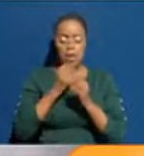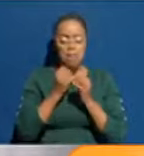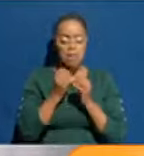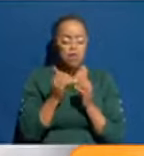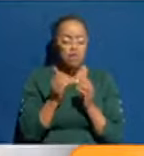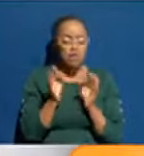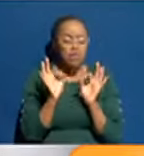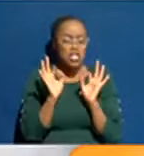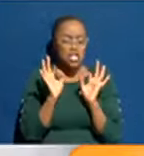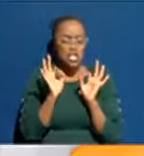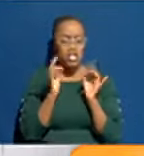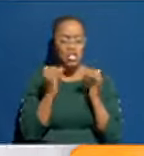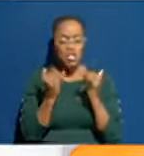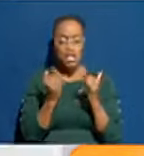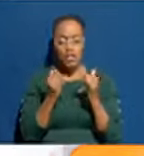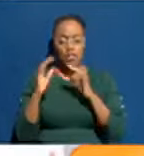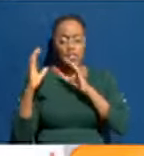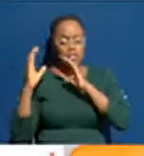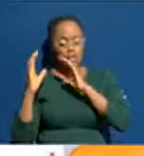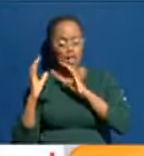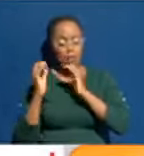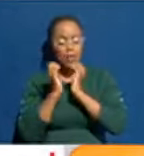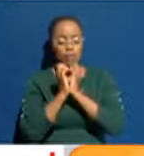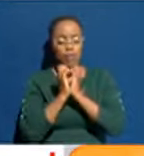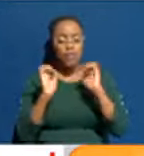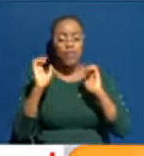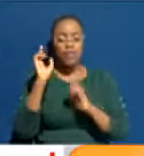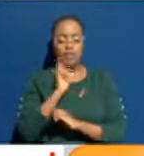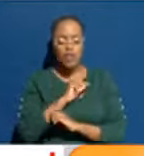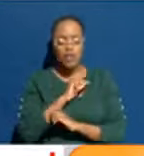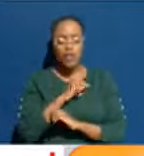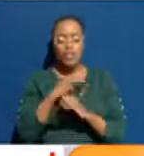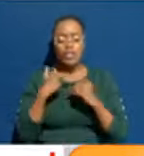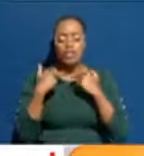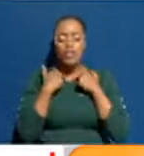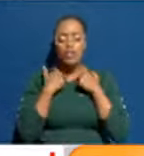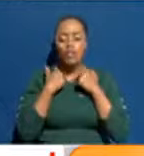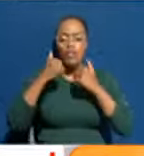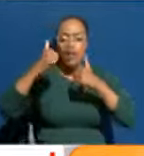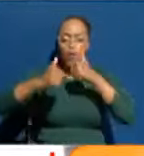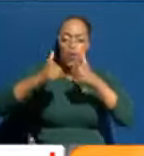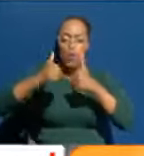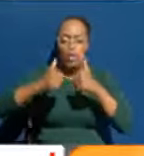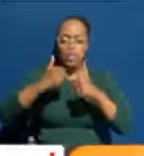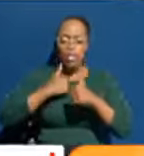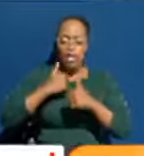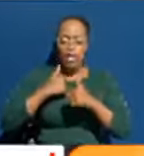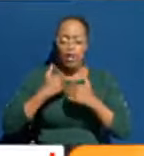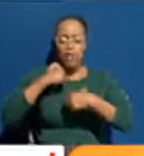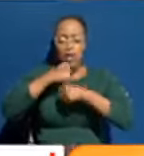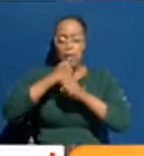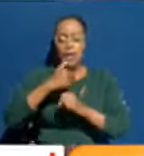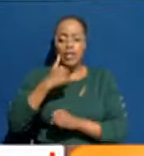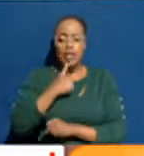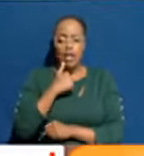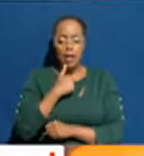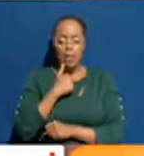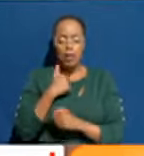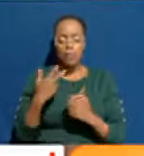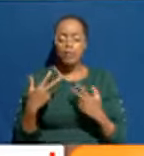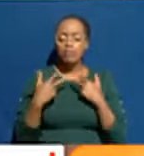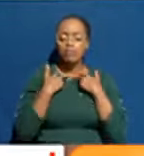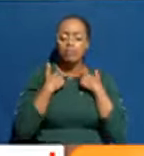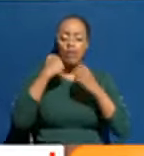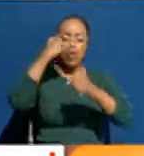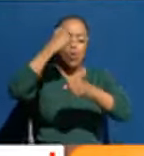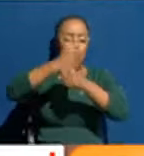kind of burden, a yoke on my shoulder, which has been putting me into a dilemma,